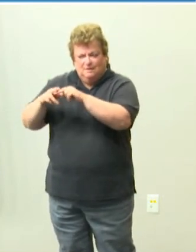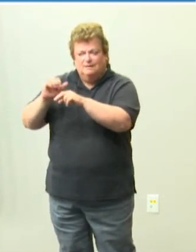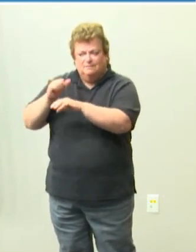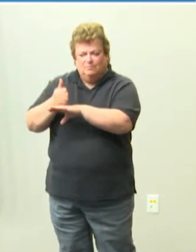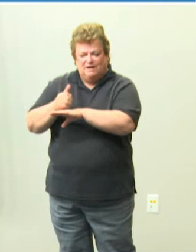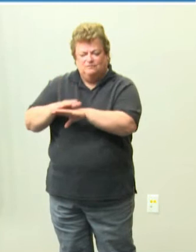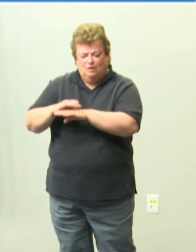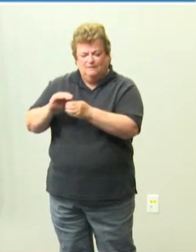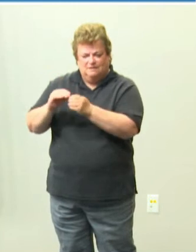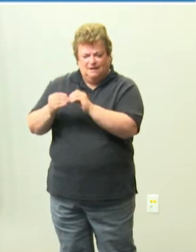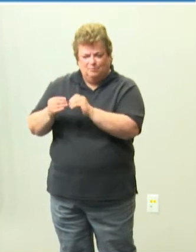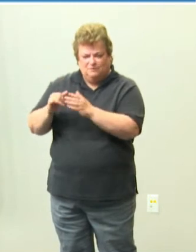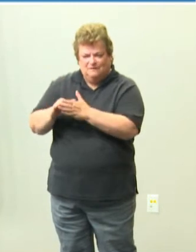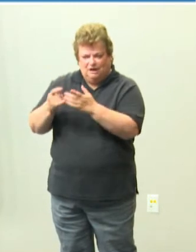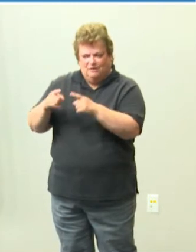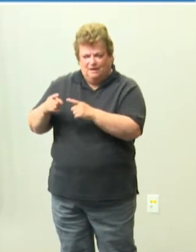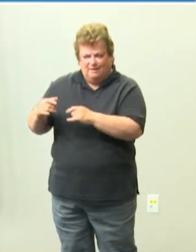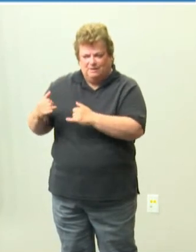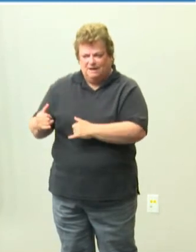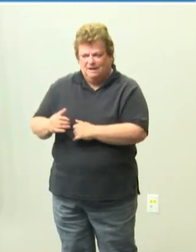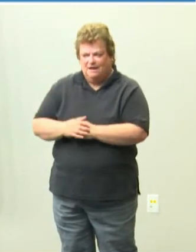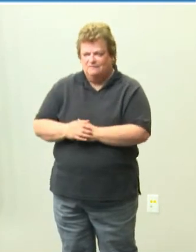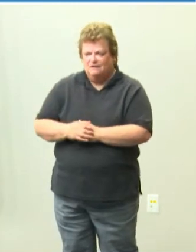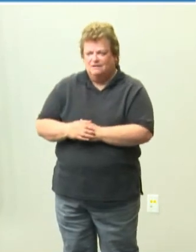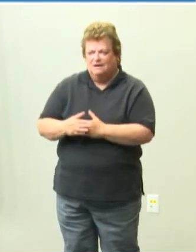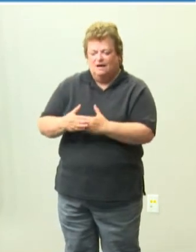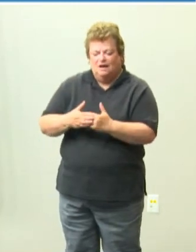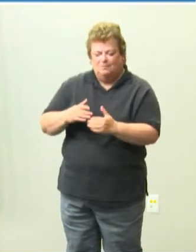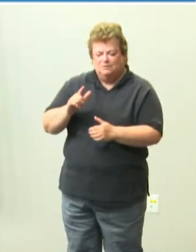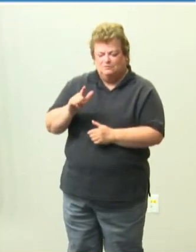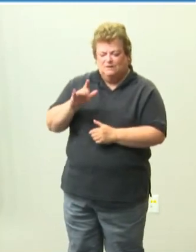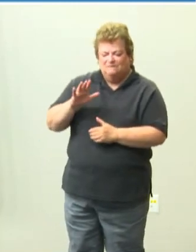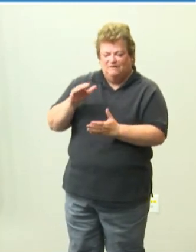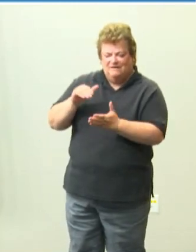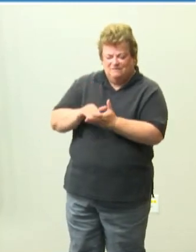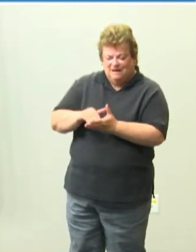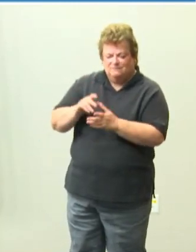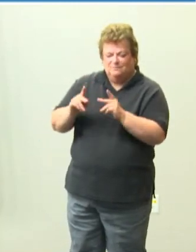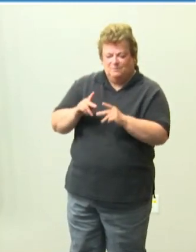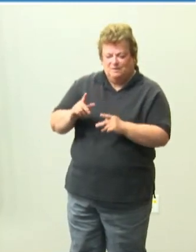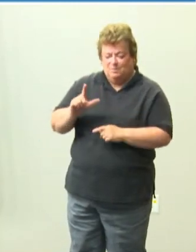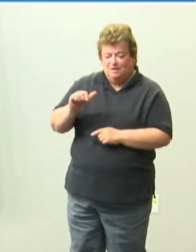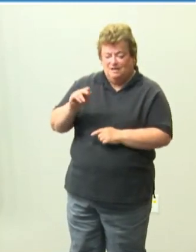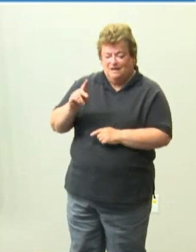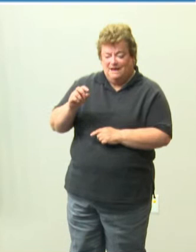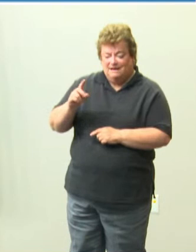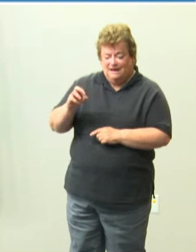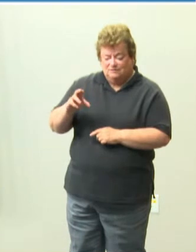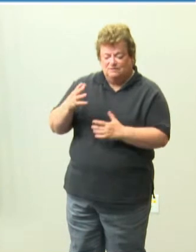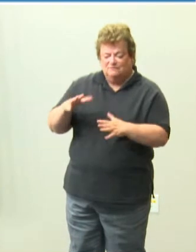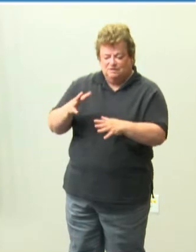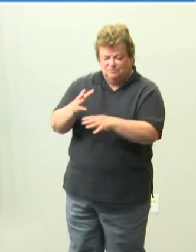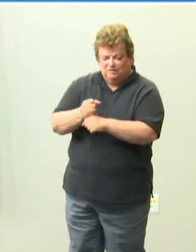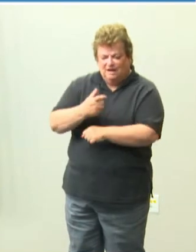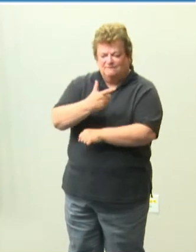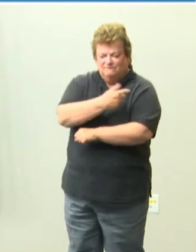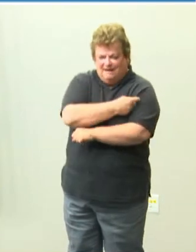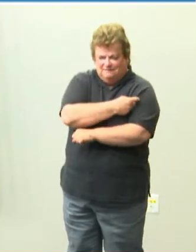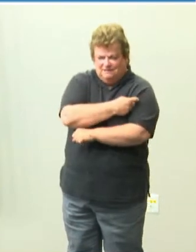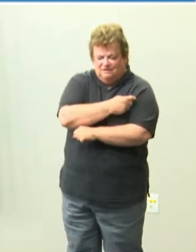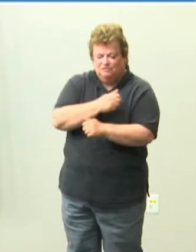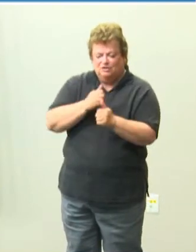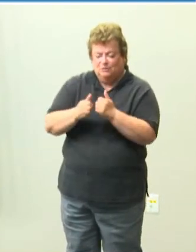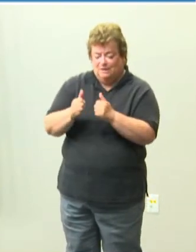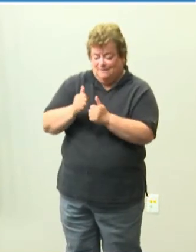in vaccinations. Nearly 25,000 Lancaster County residents received vaccination over the past